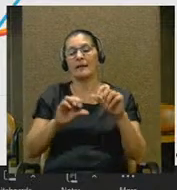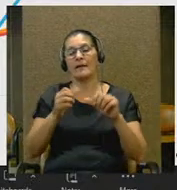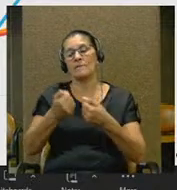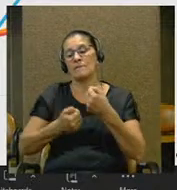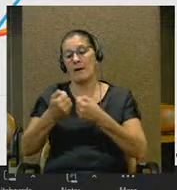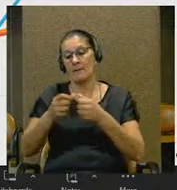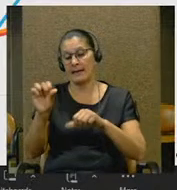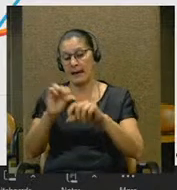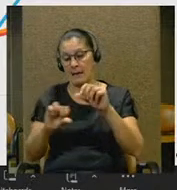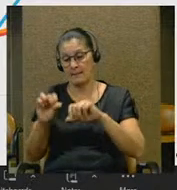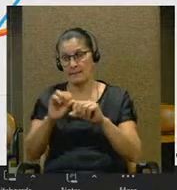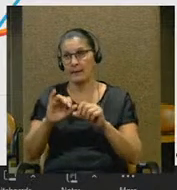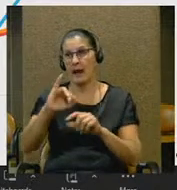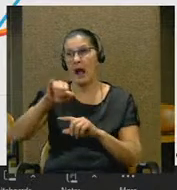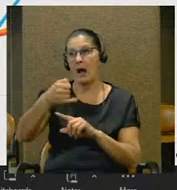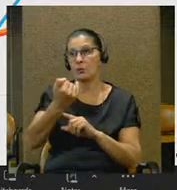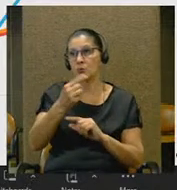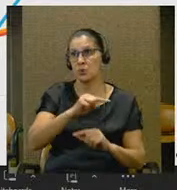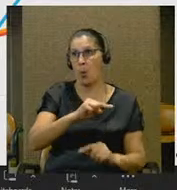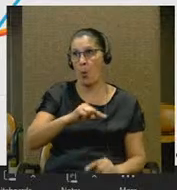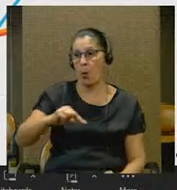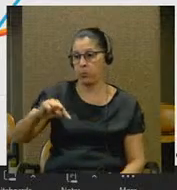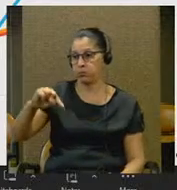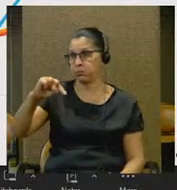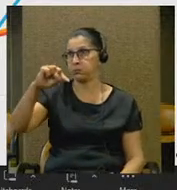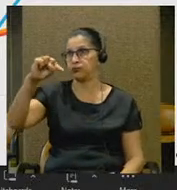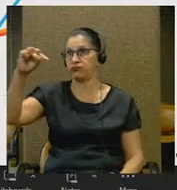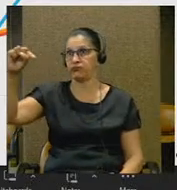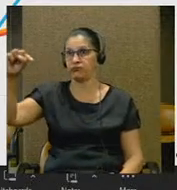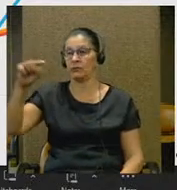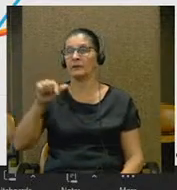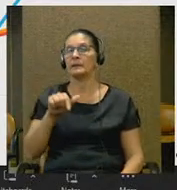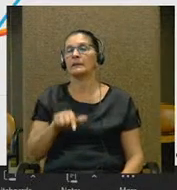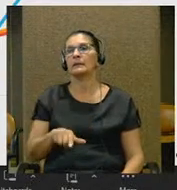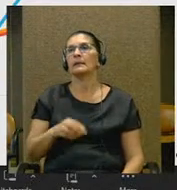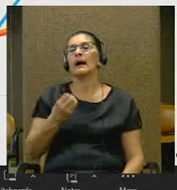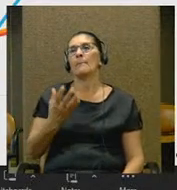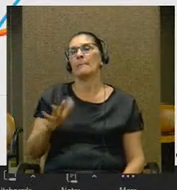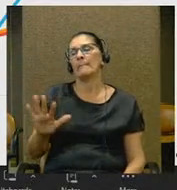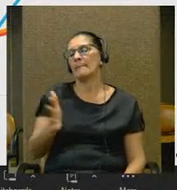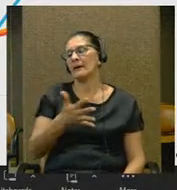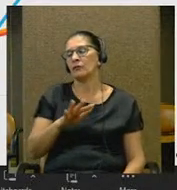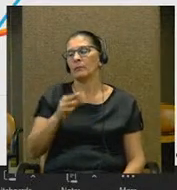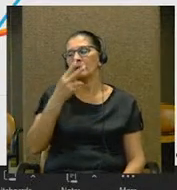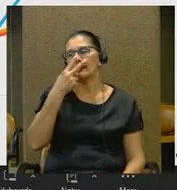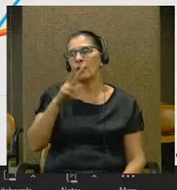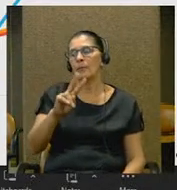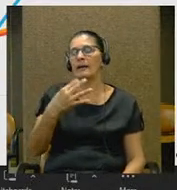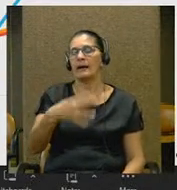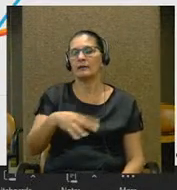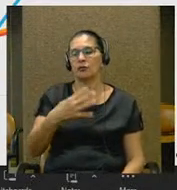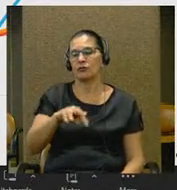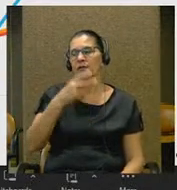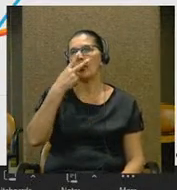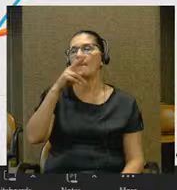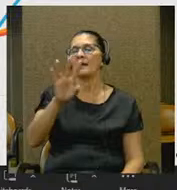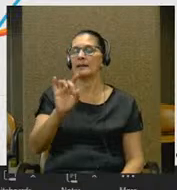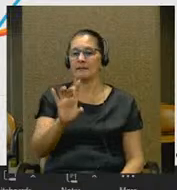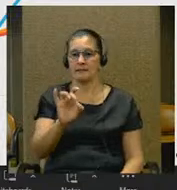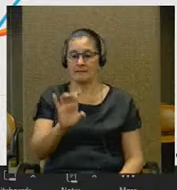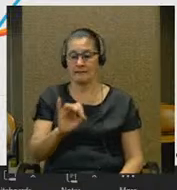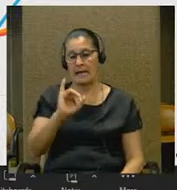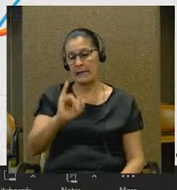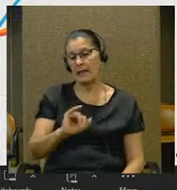line. And you can see that quickly increase, right around 2014, 2015. And as we'll talk about in a